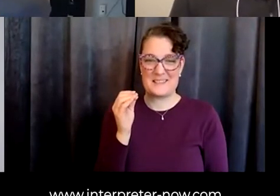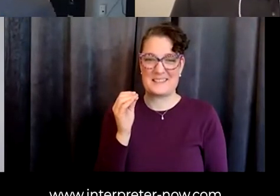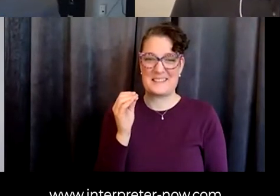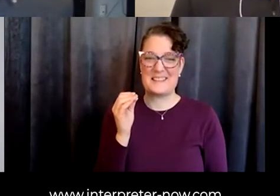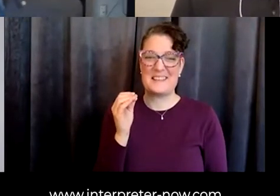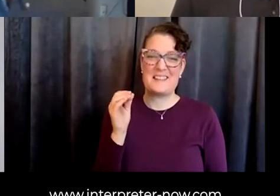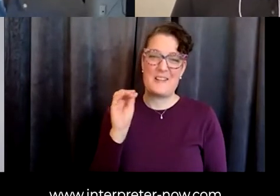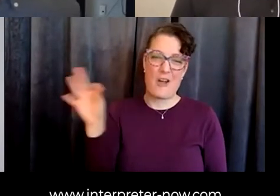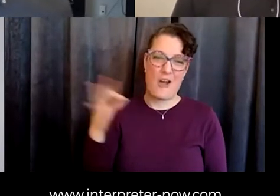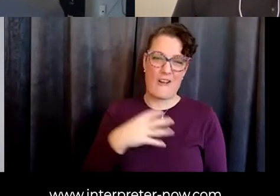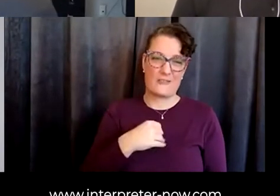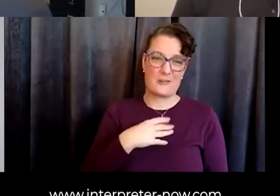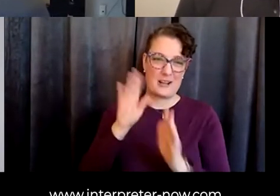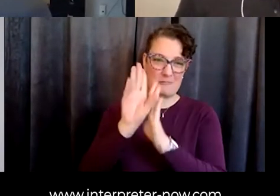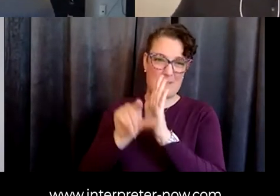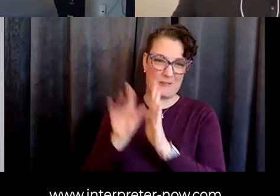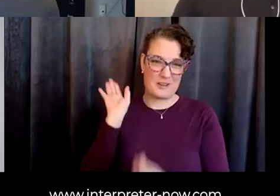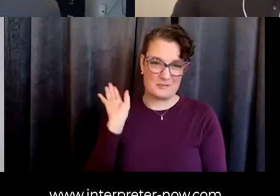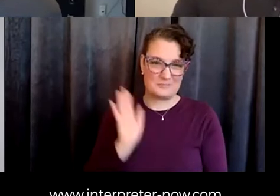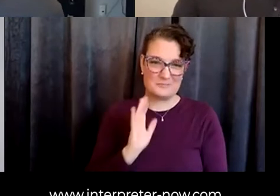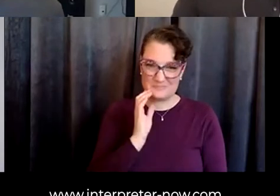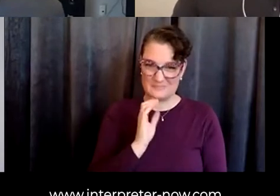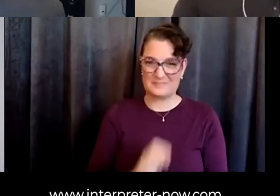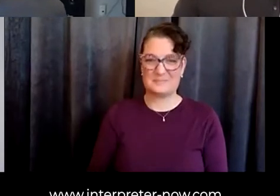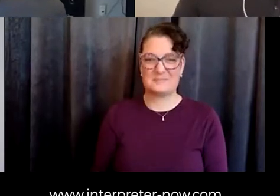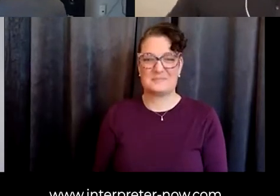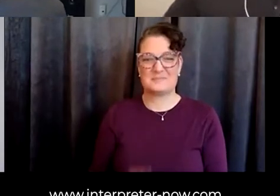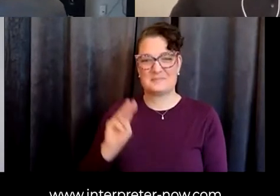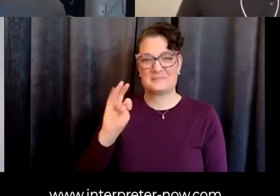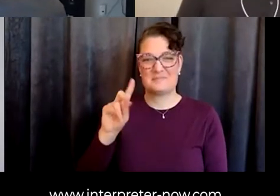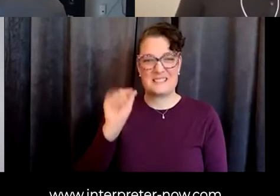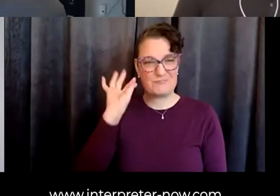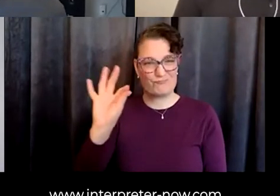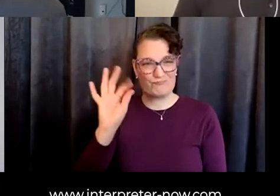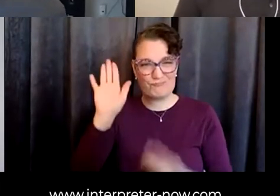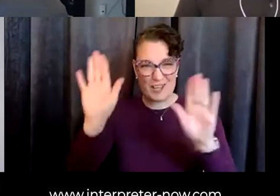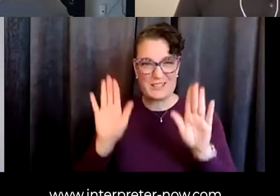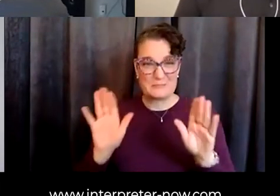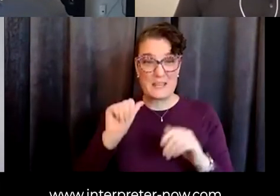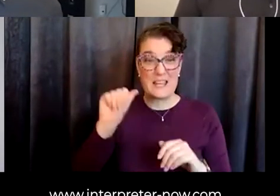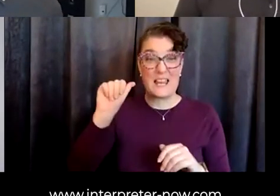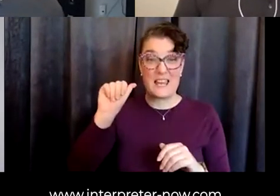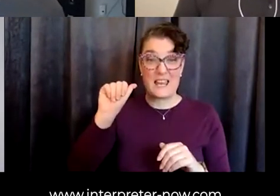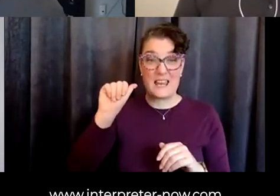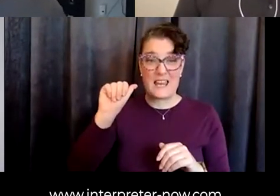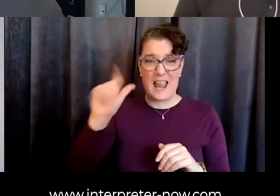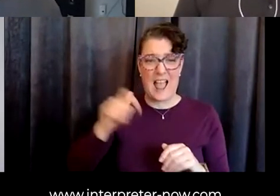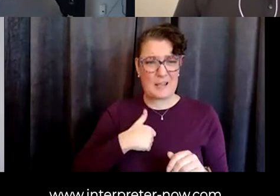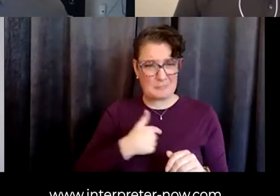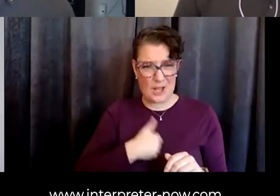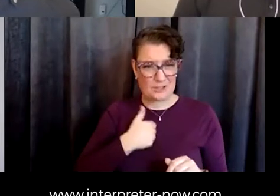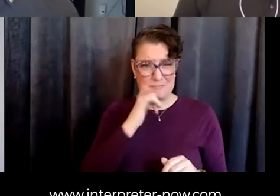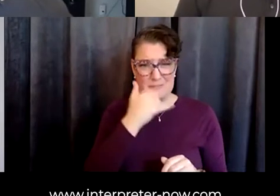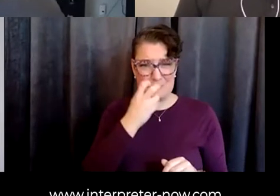white colored background. Awesome. Awesome. Cool. And Al, apologies. I think I mispronounced your last name. No